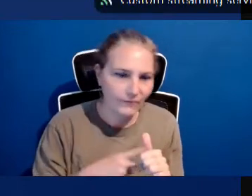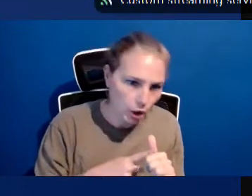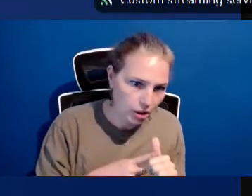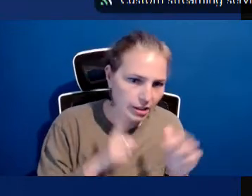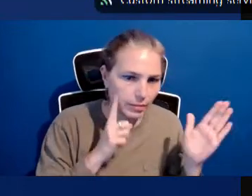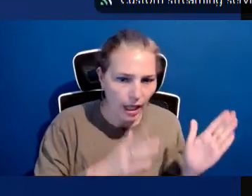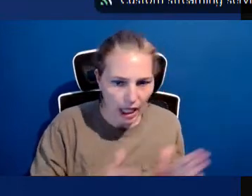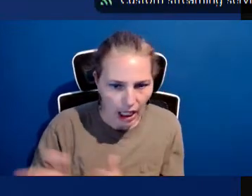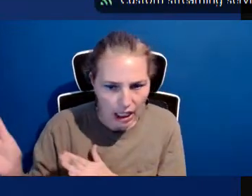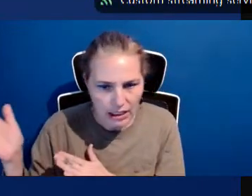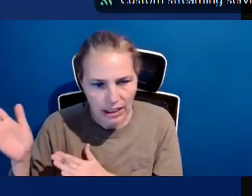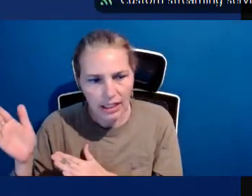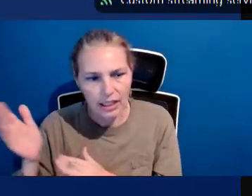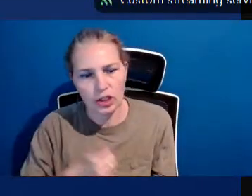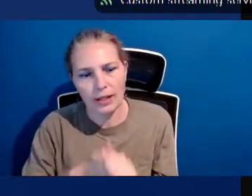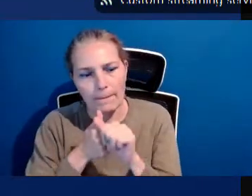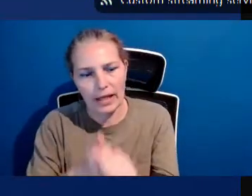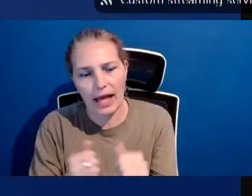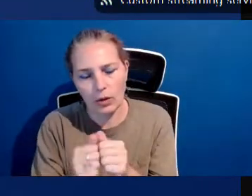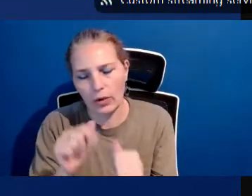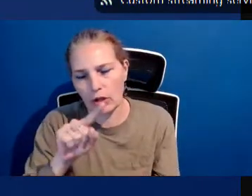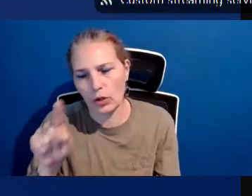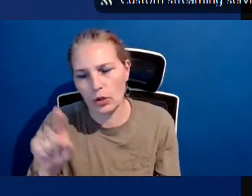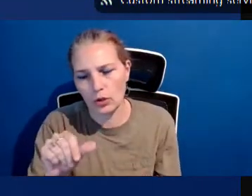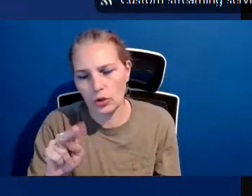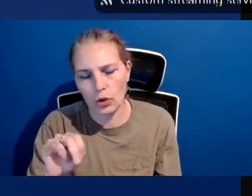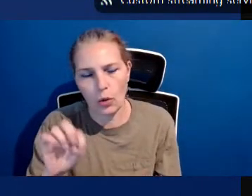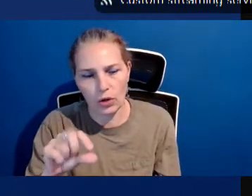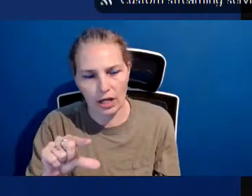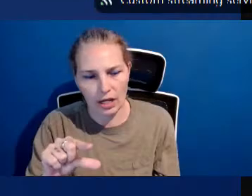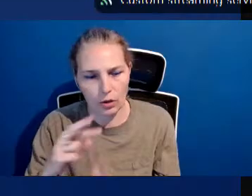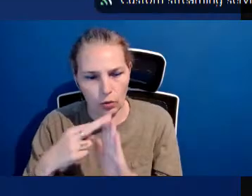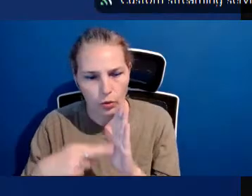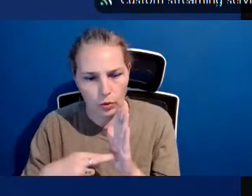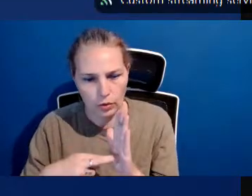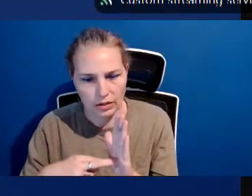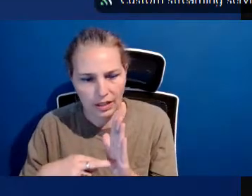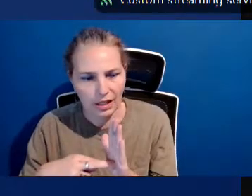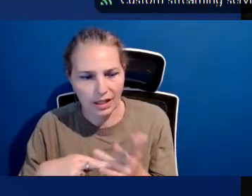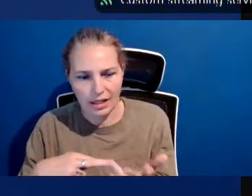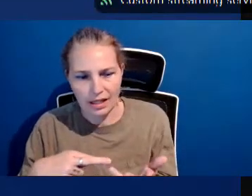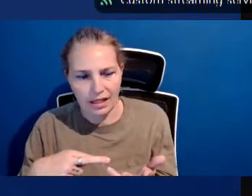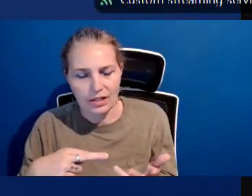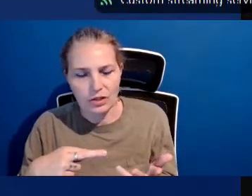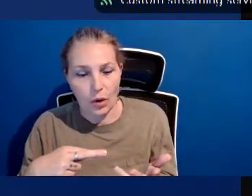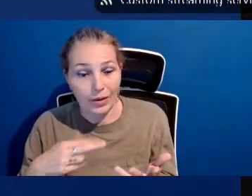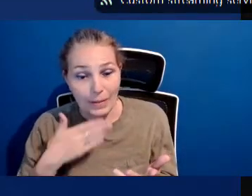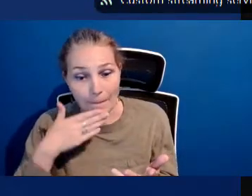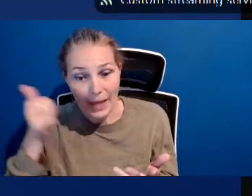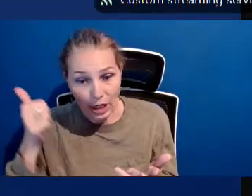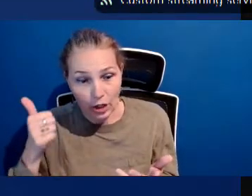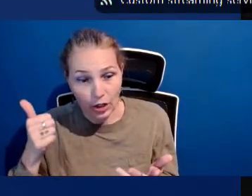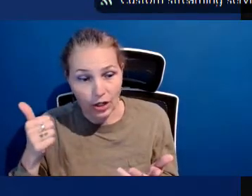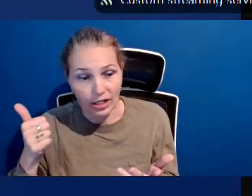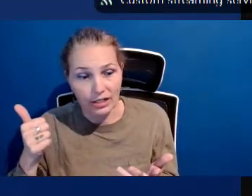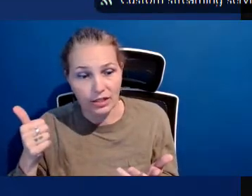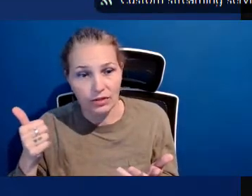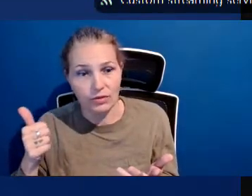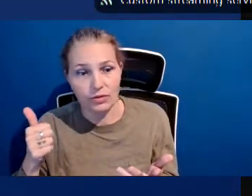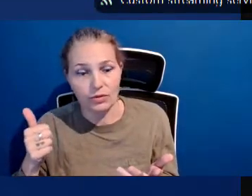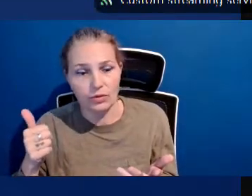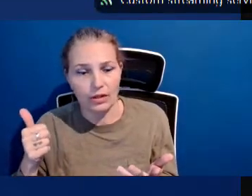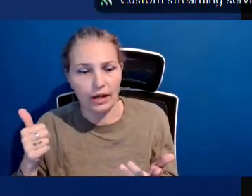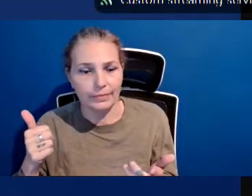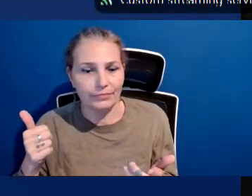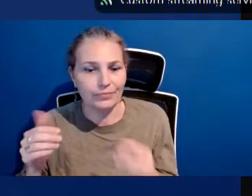information because we can't make a determination. So we'd like to bring that number way down, and we think that eCheck is